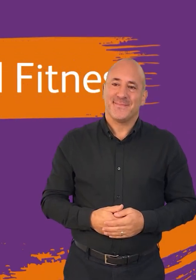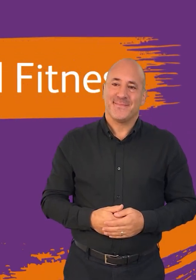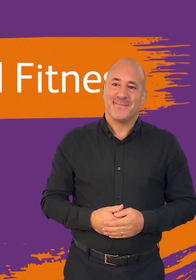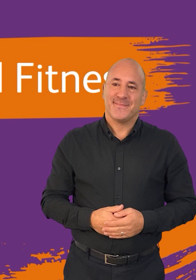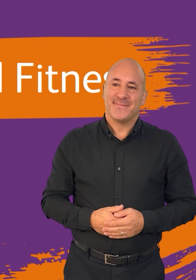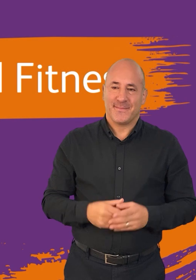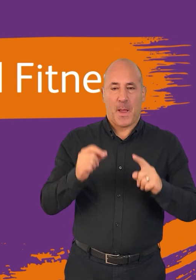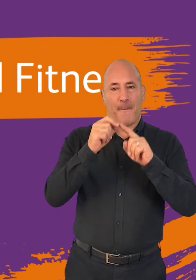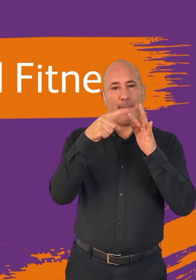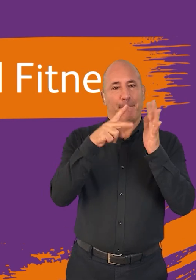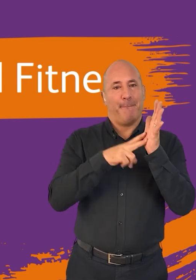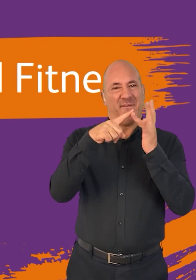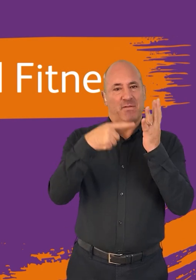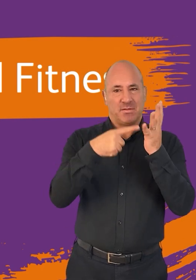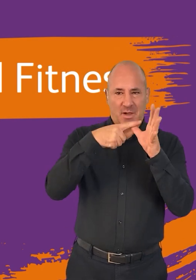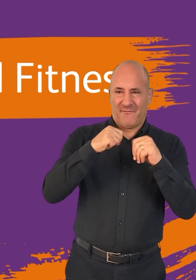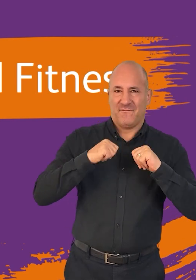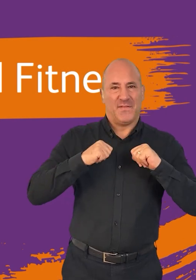Pivotal Fitness.